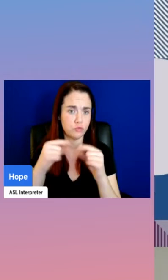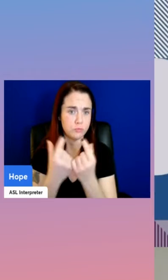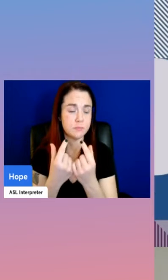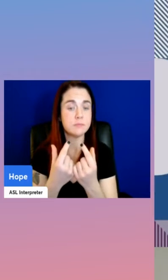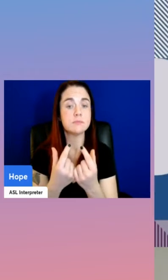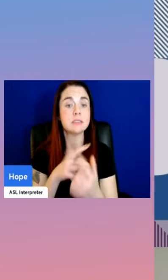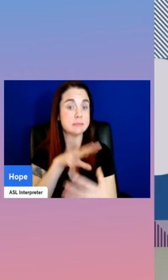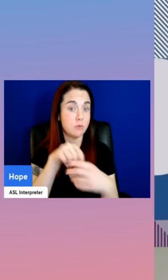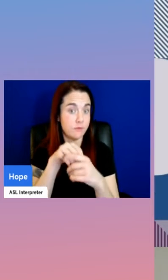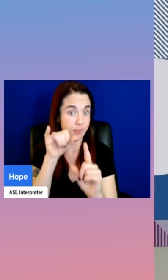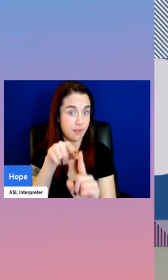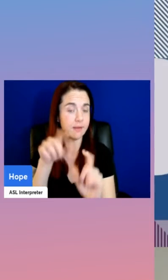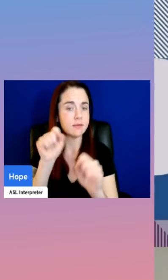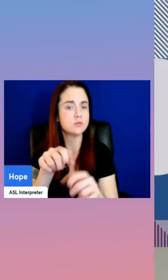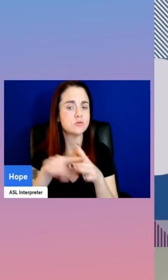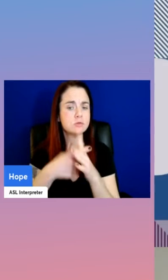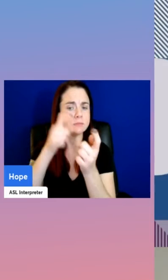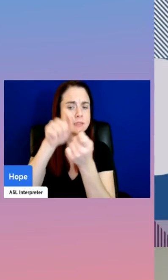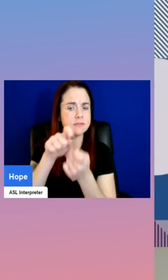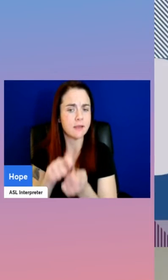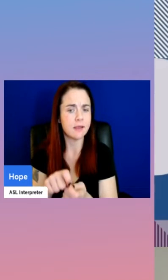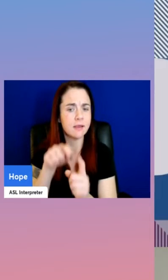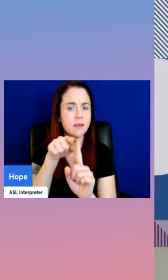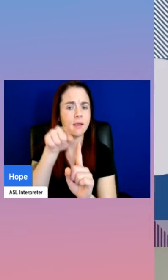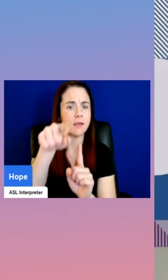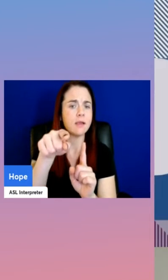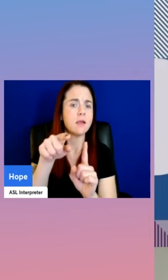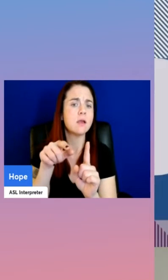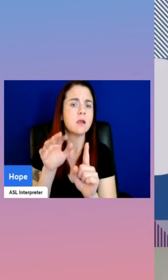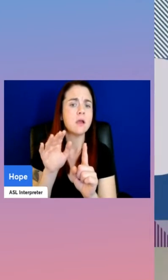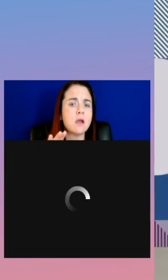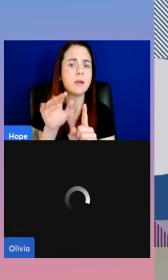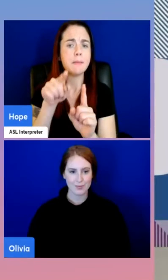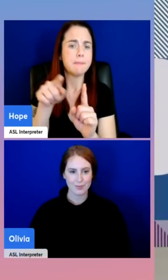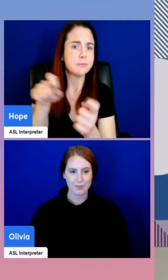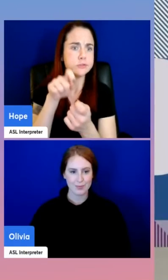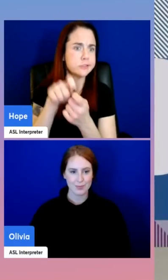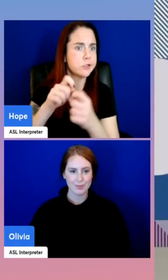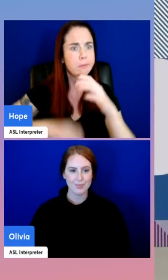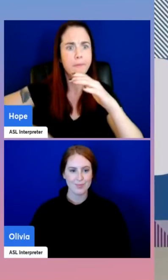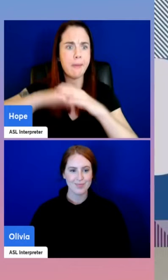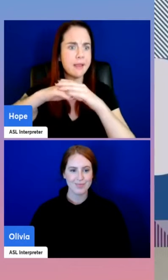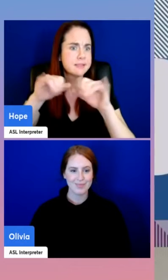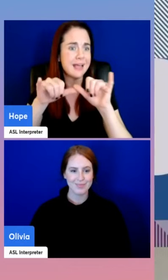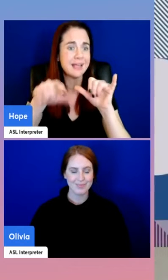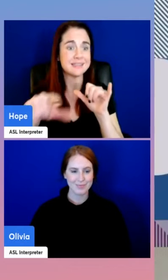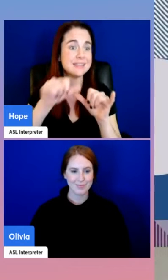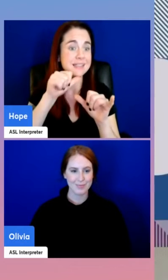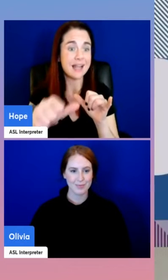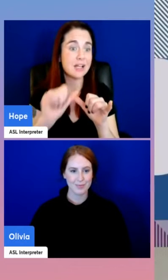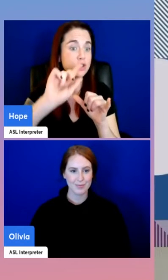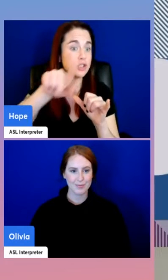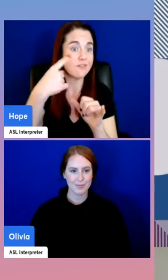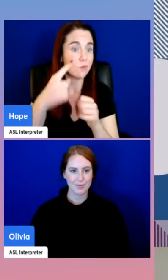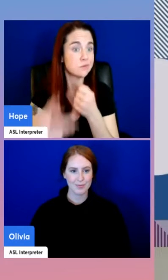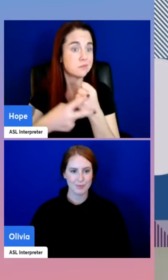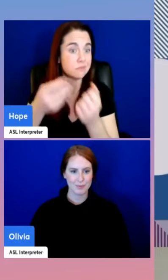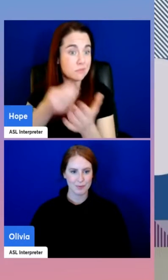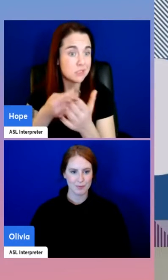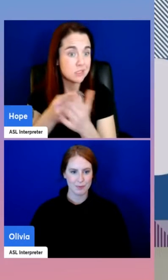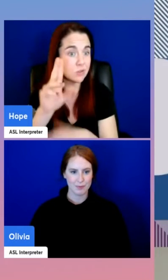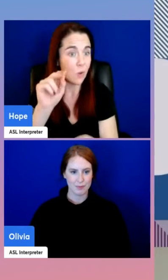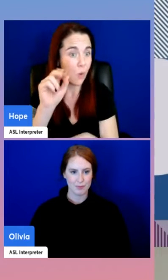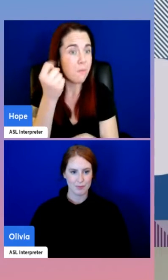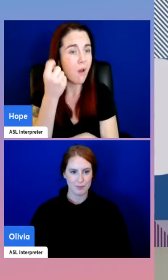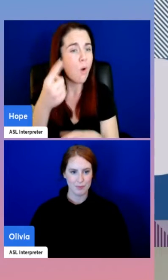start to specify a particular max size. Now, again, this is not only to be able to save you costs, but it also